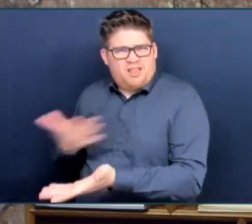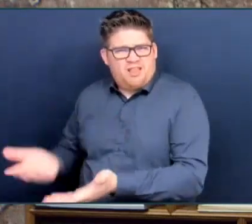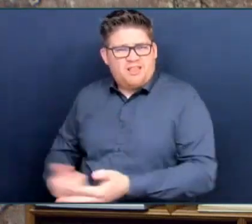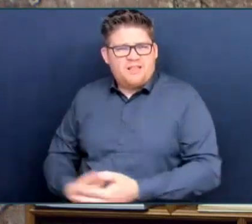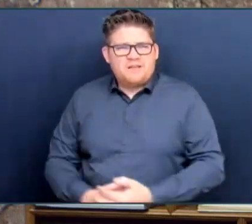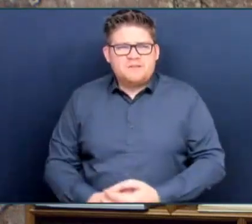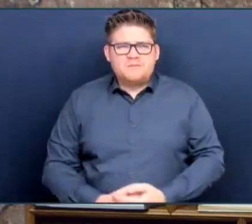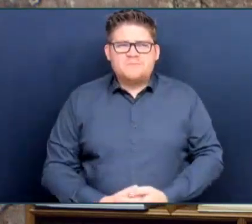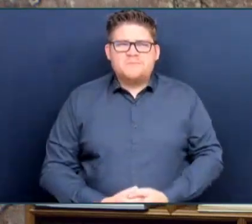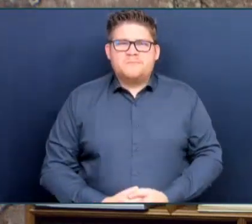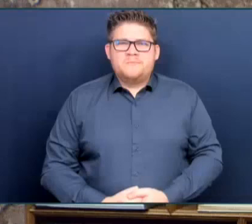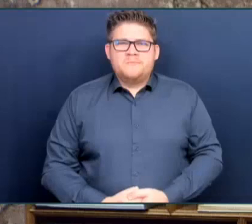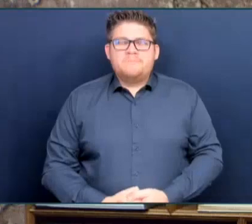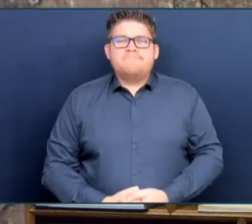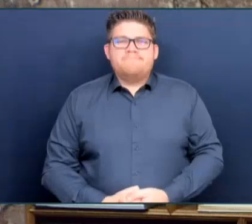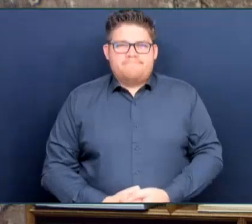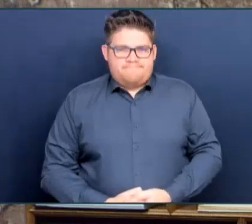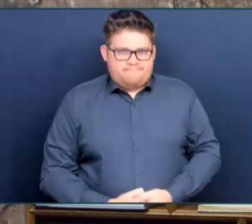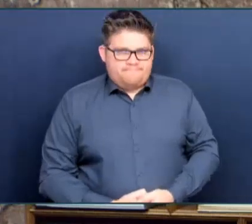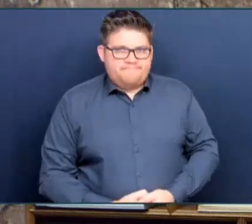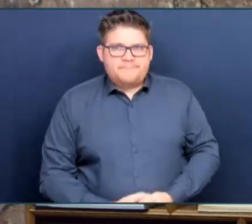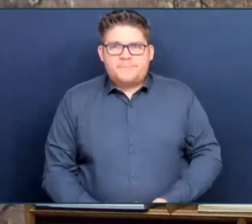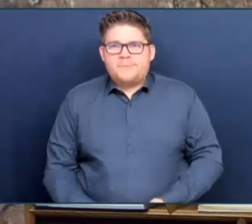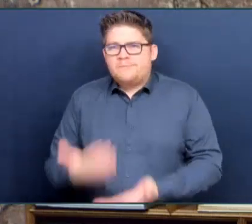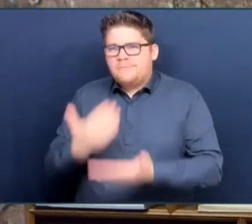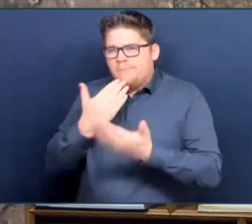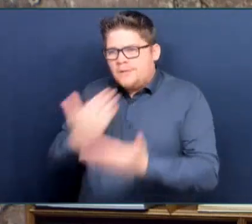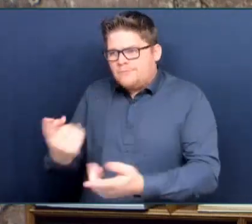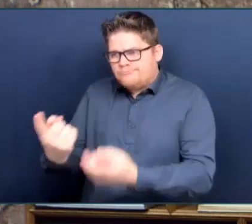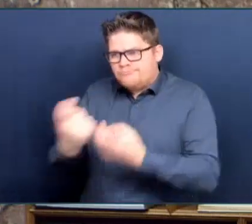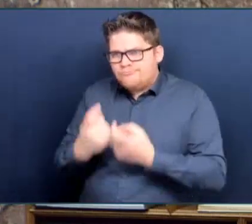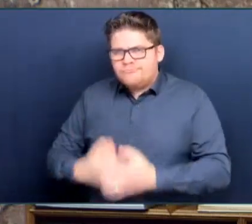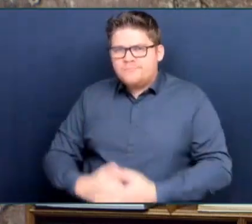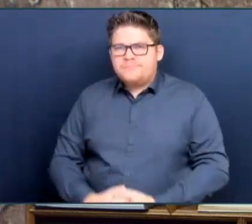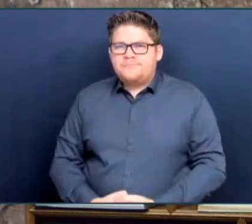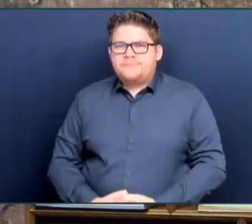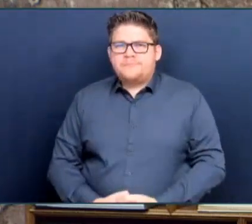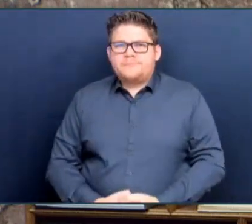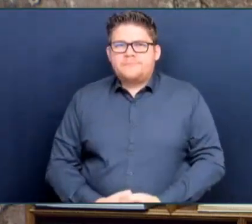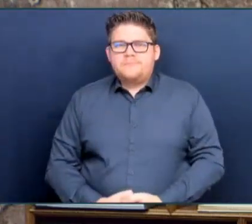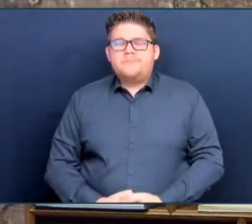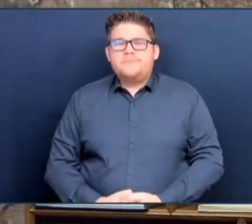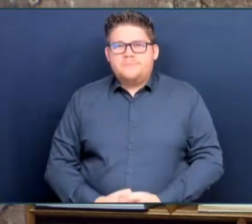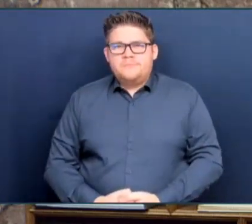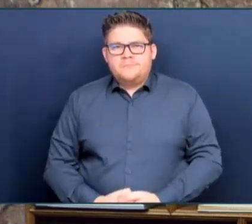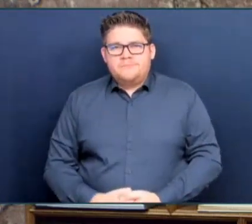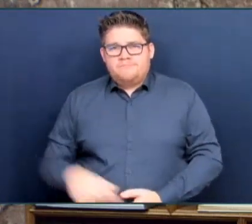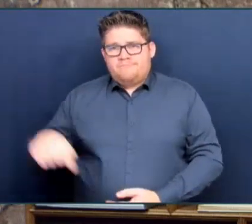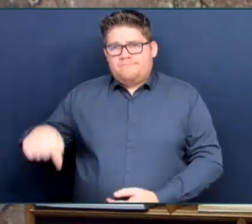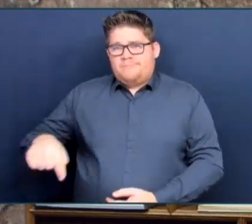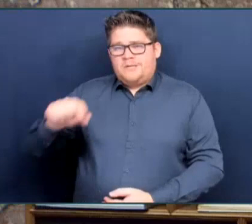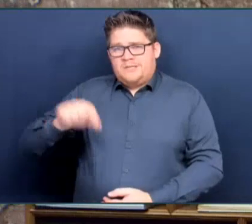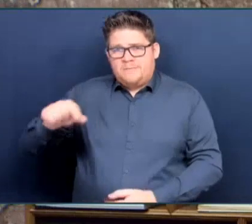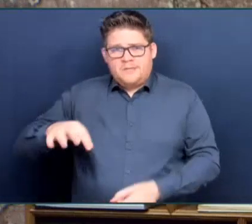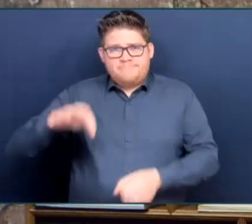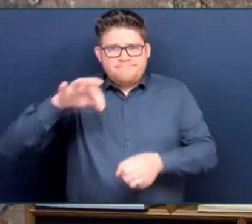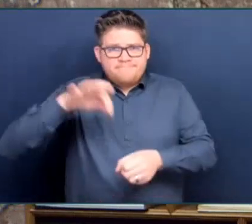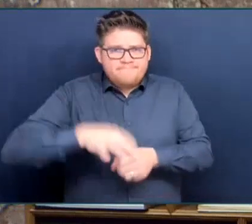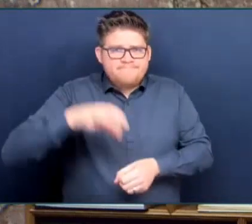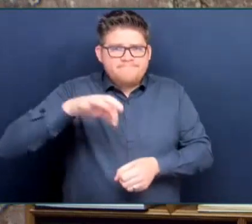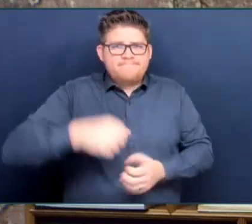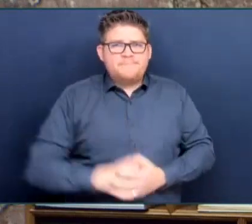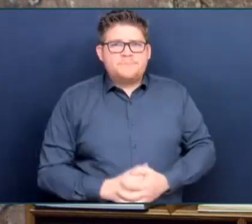when this government was sworn in, this government, the Attorney General, now Premier, the former Premier, have made public safety a